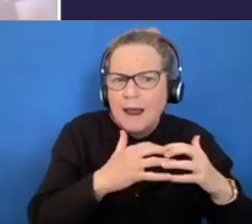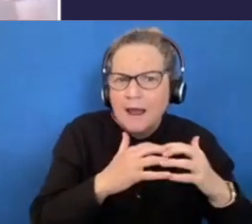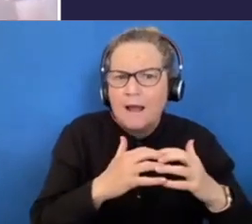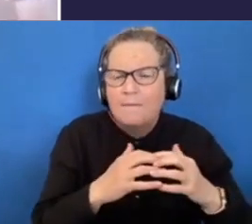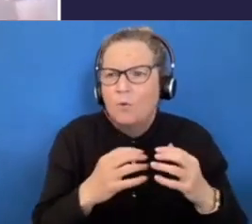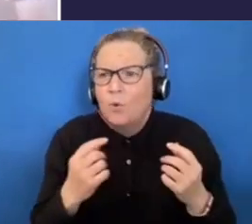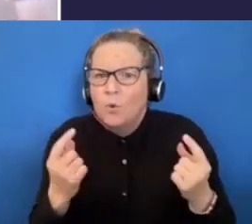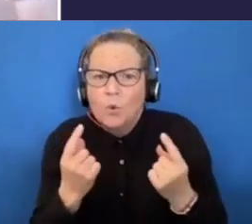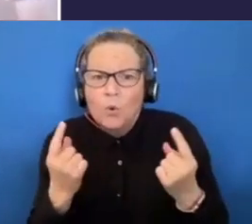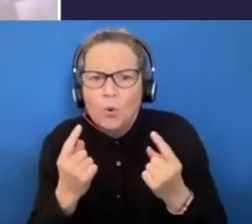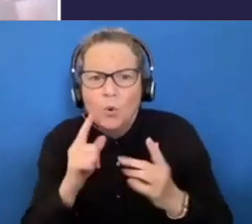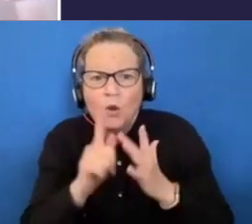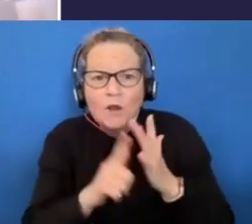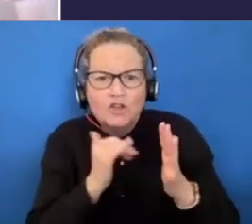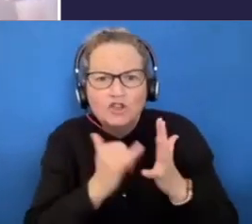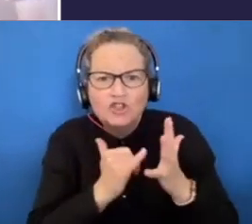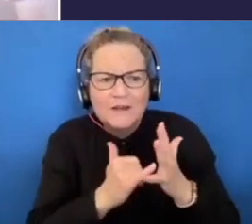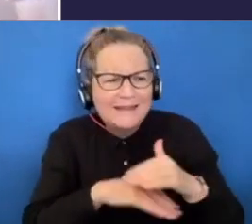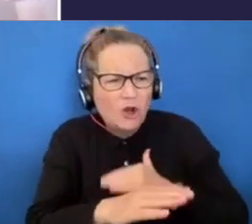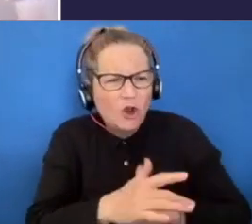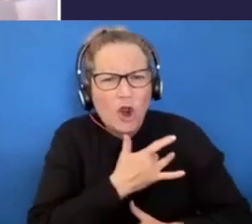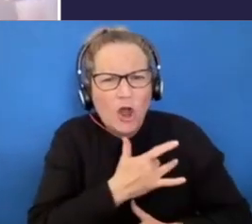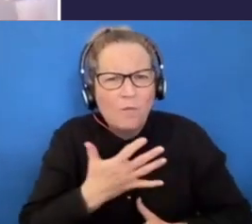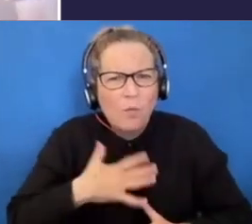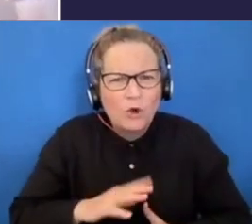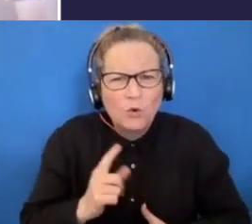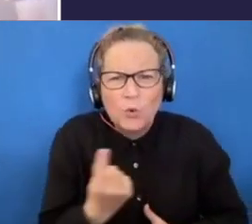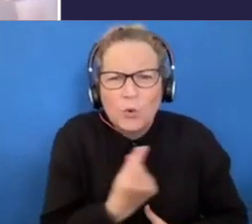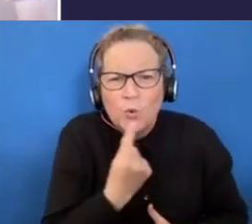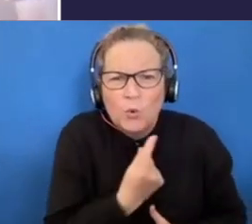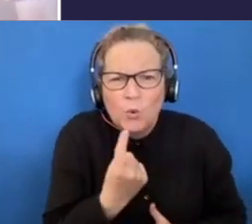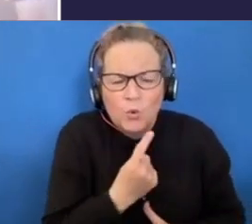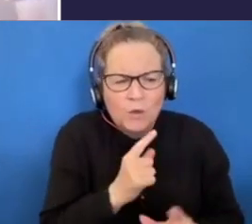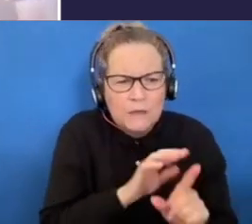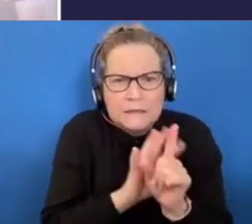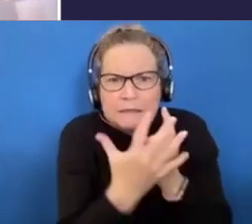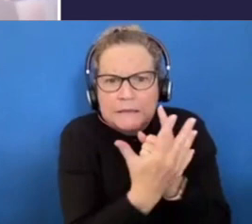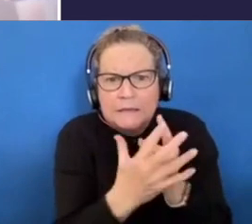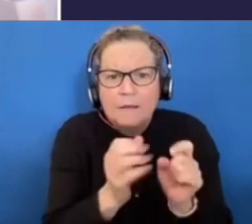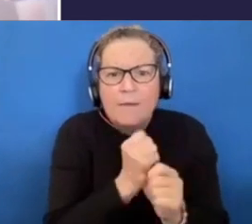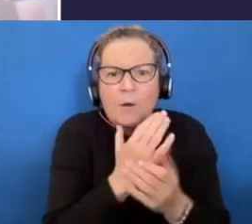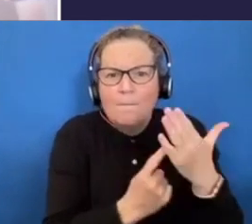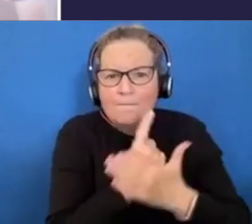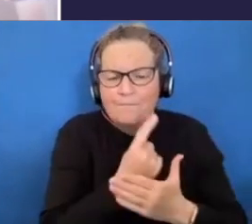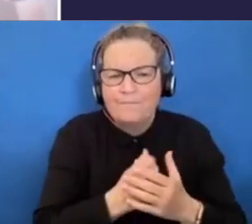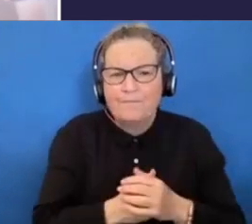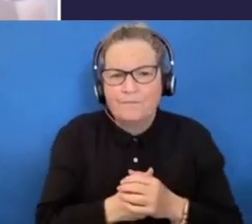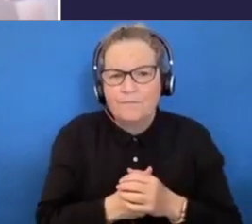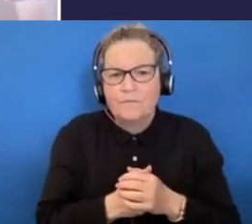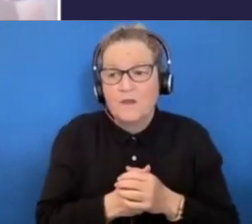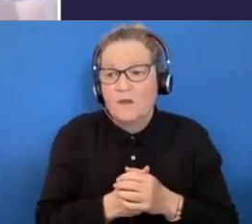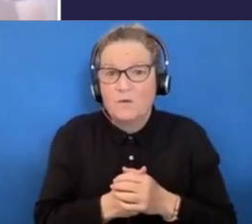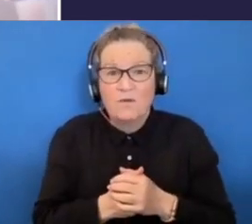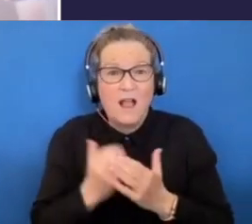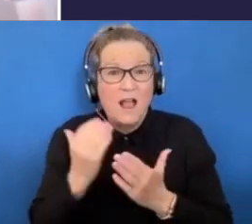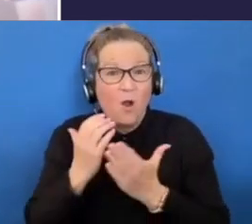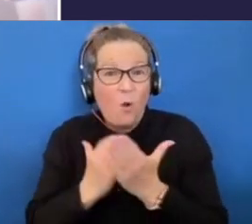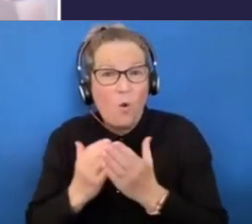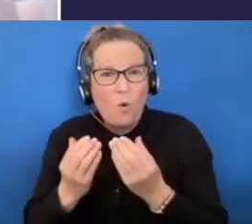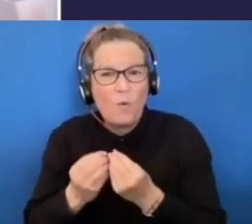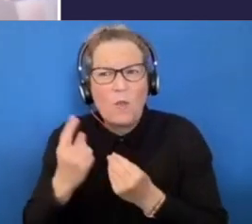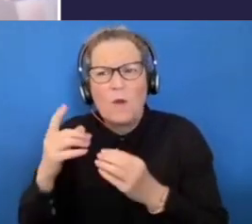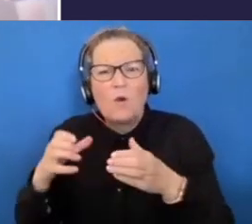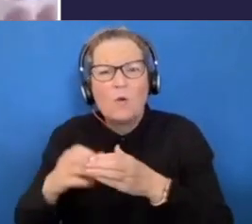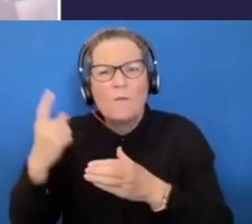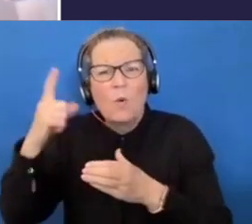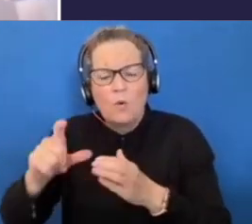people that Jessica wanted in her life and around her life to help make that happen. And I guess we did a course with a group called Planet, and a